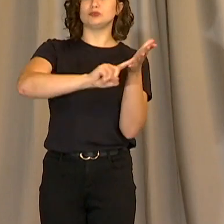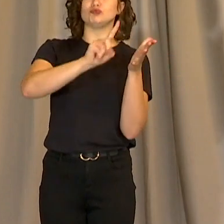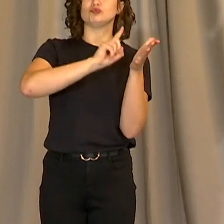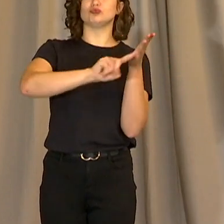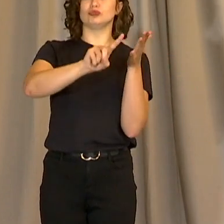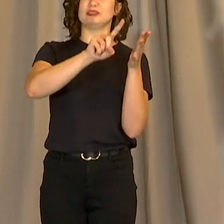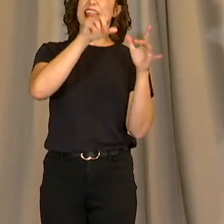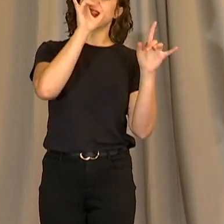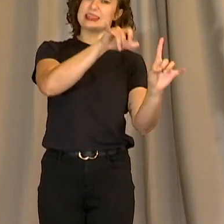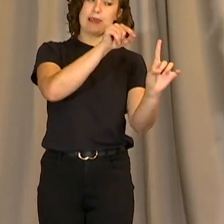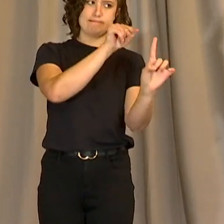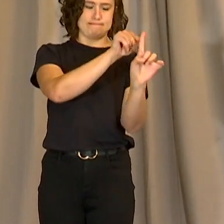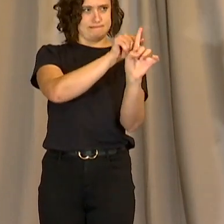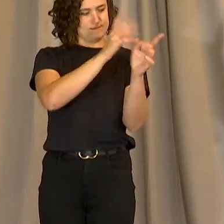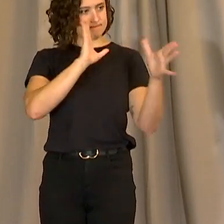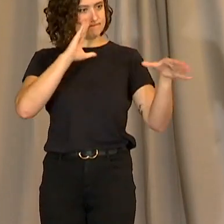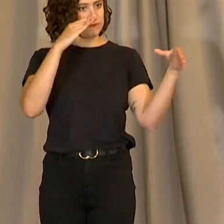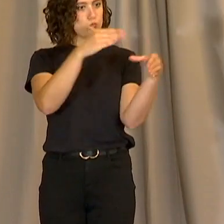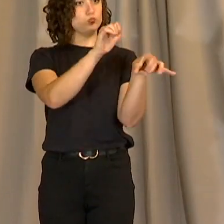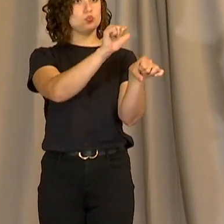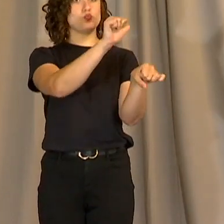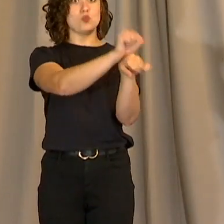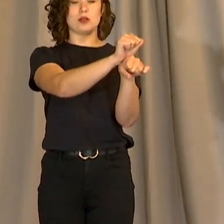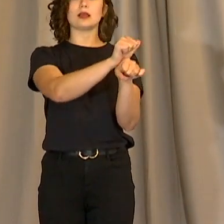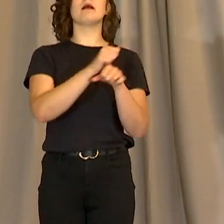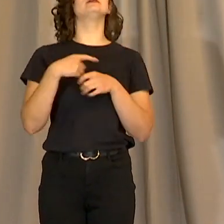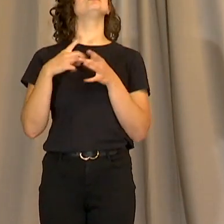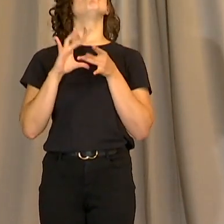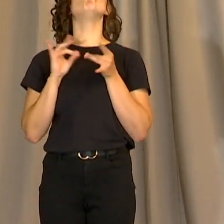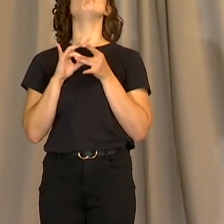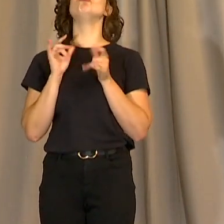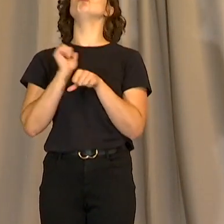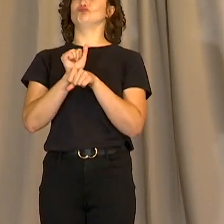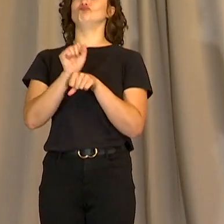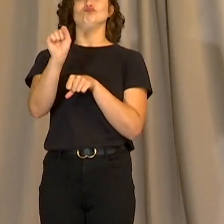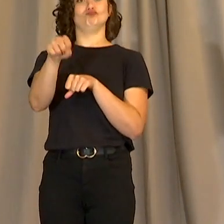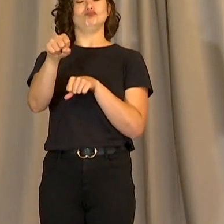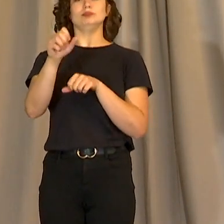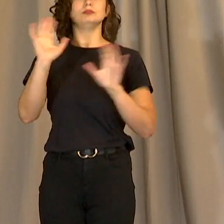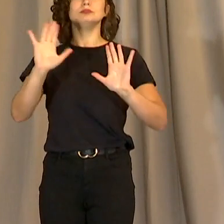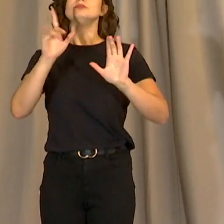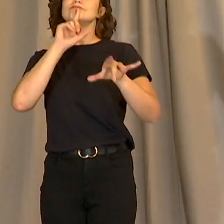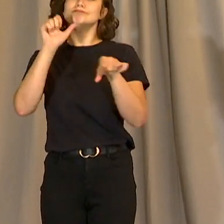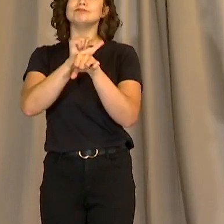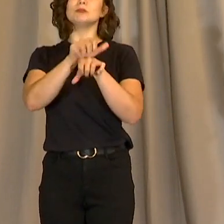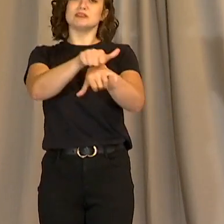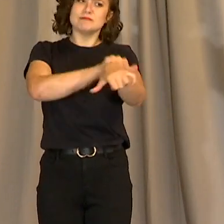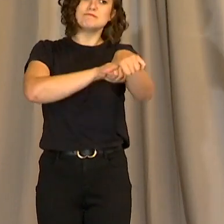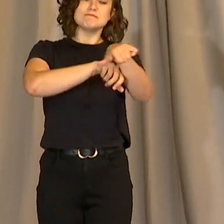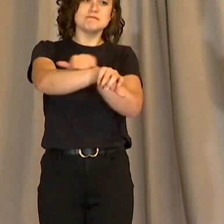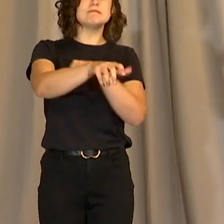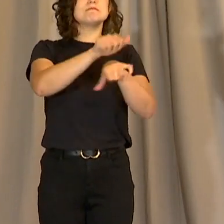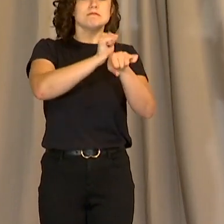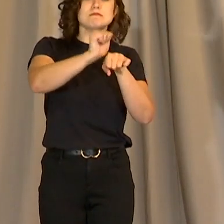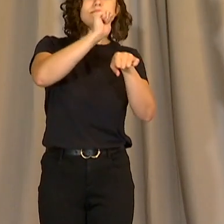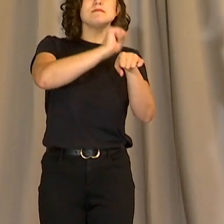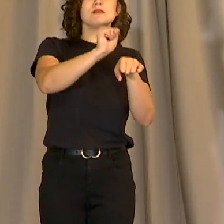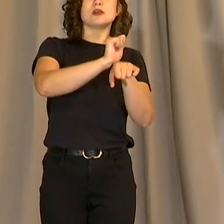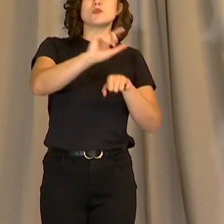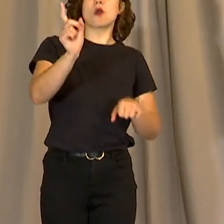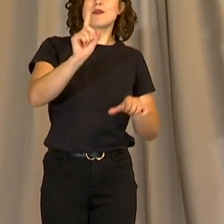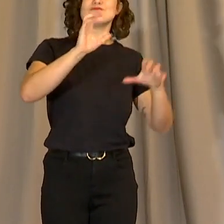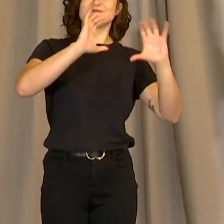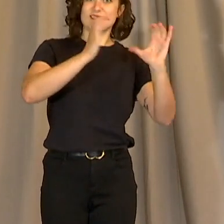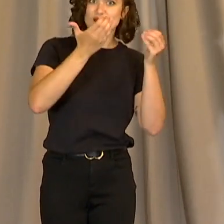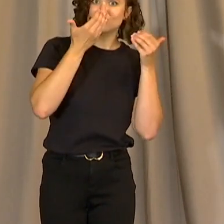the work, not just talking about it, but doing the action research in their classrooms to see how the